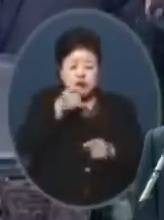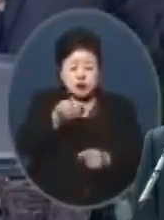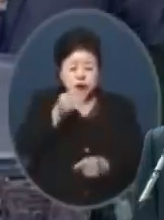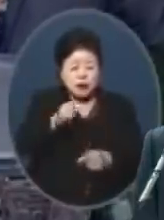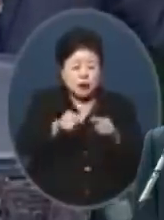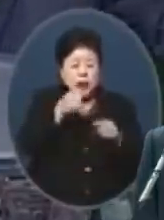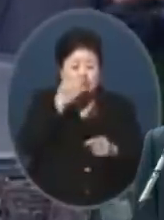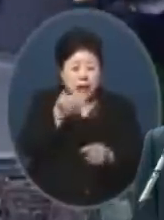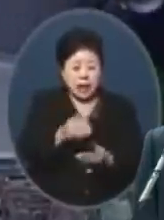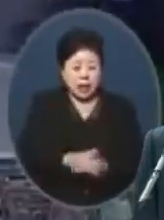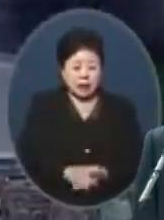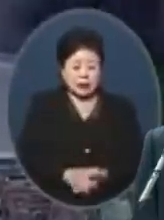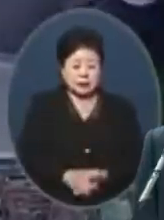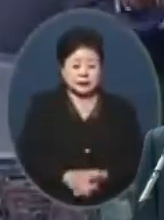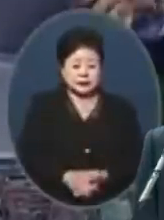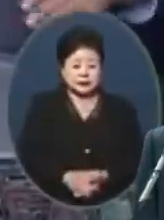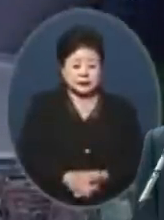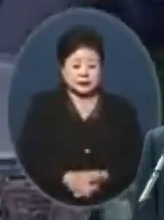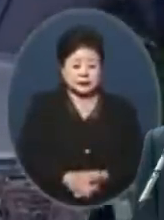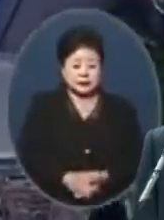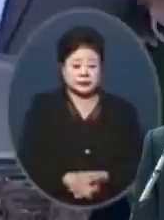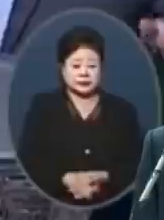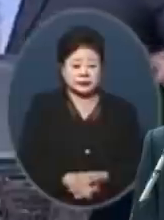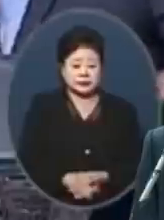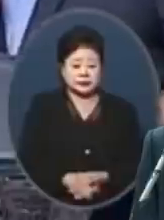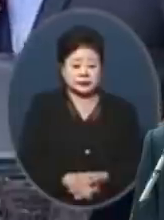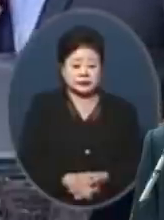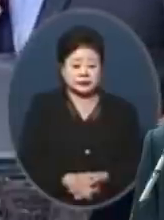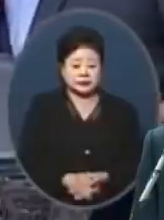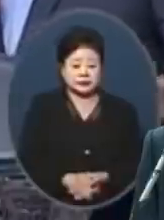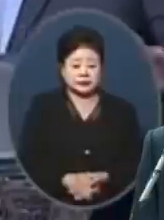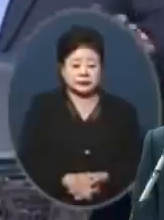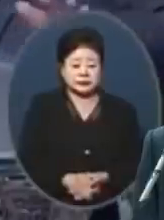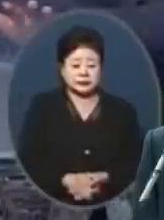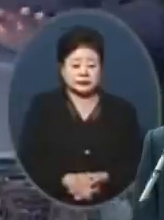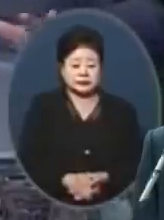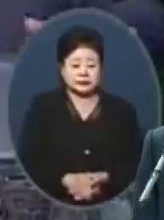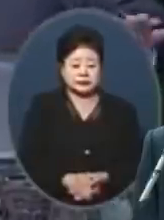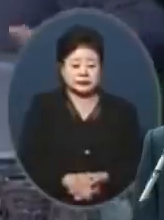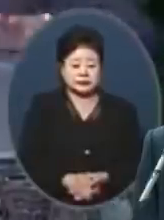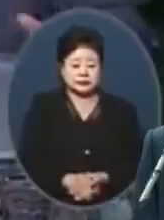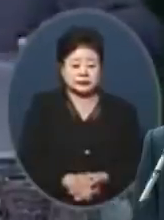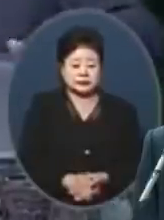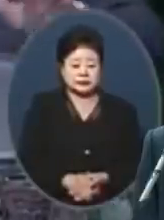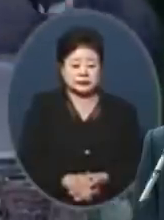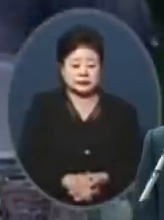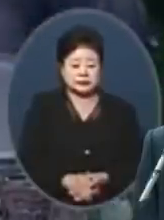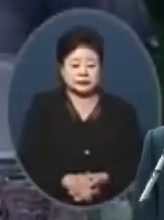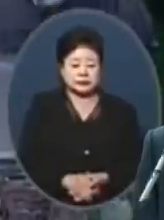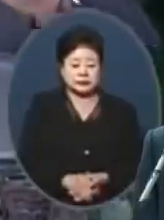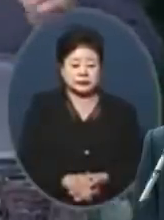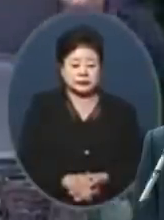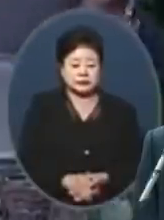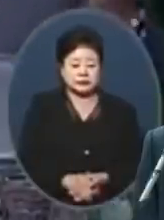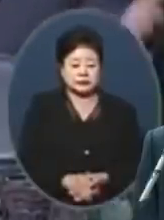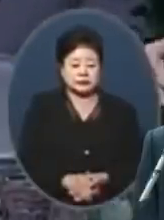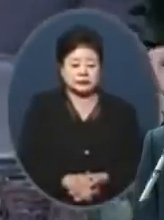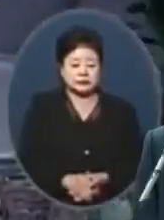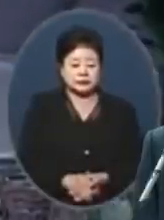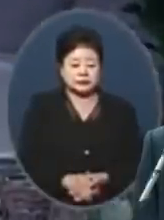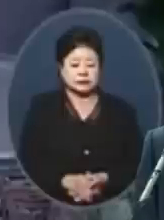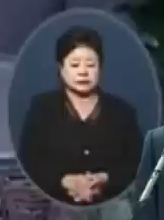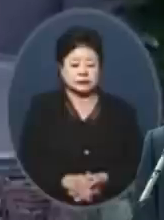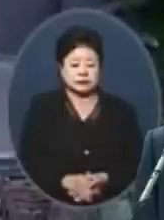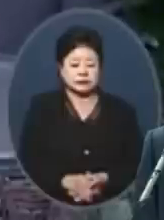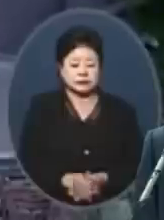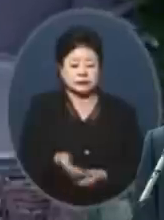So as you remember, Peter, as he was walking on the water, because he was looking at the water instead of the Lord Jesus, he fell